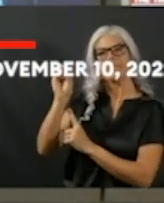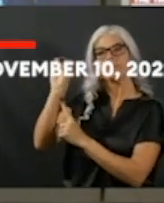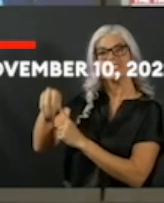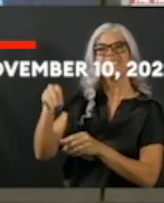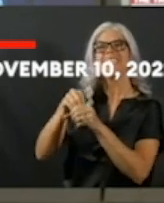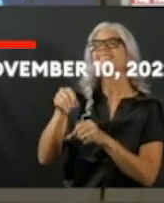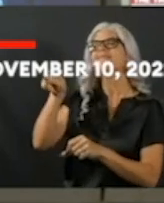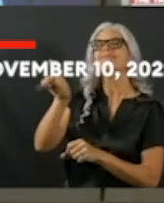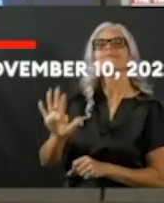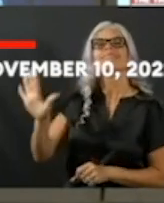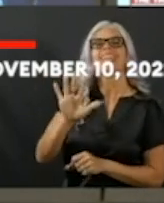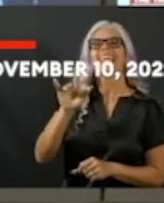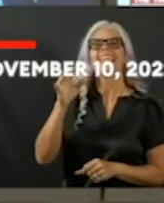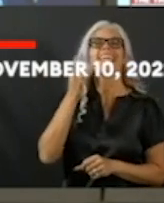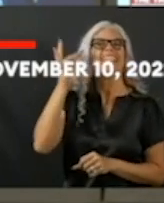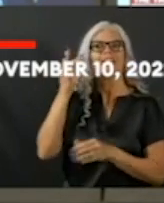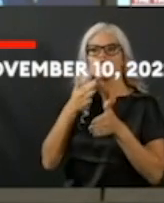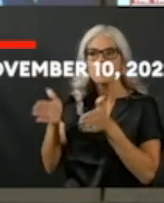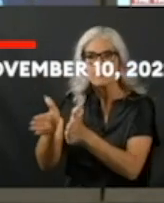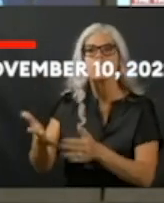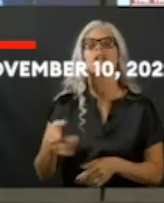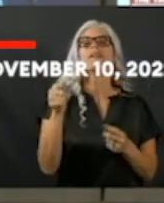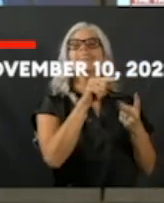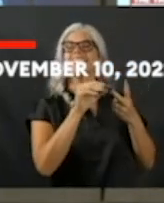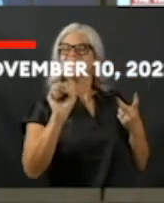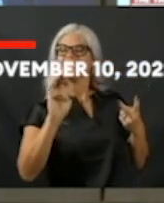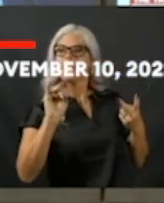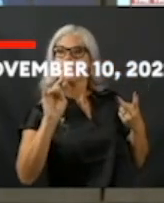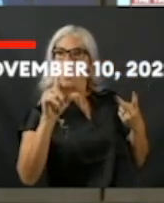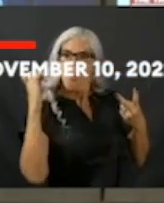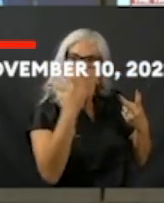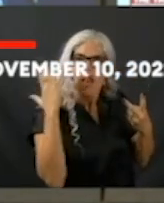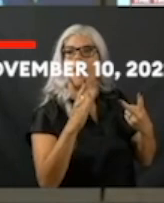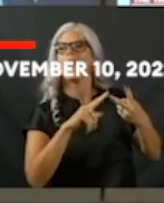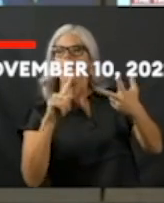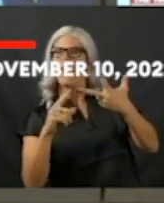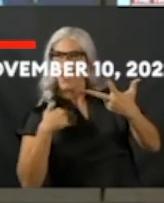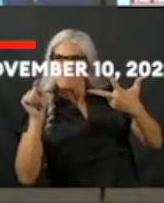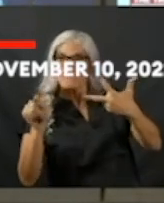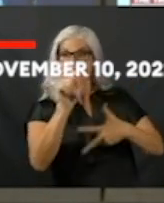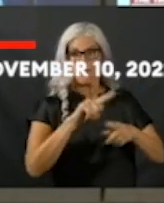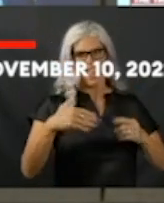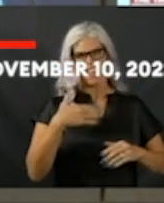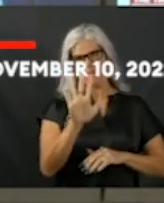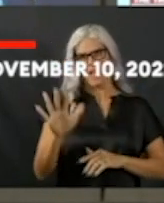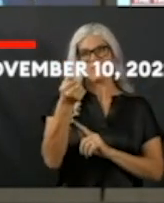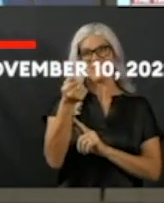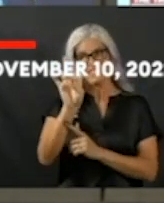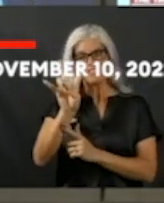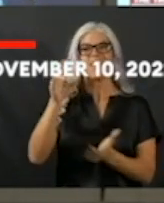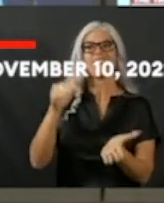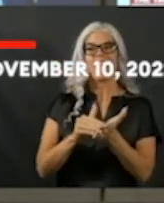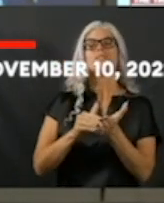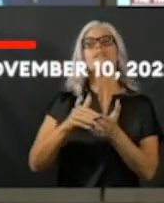then Volusia, Seminole, Putnam, and Orange, all smaller percentages than that. But there are 17,000 linemen staged to